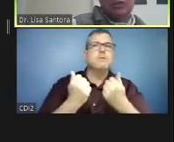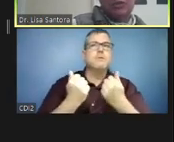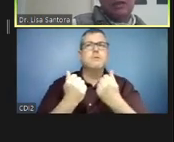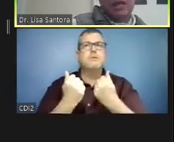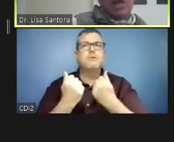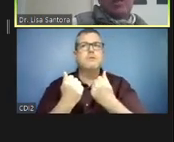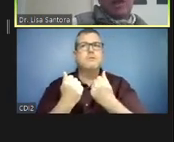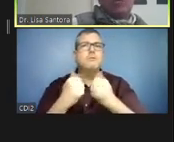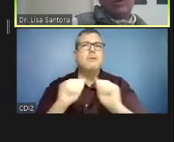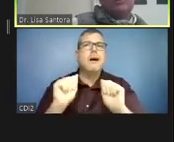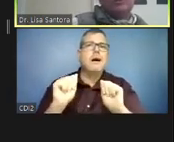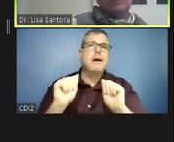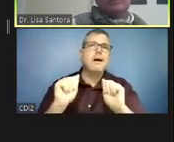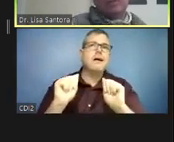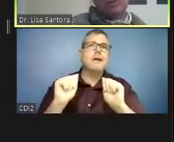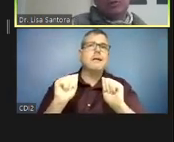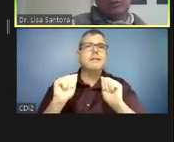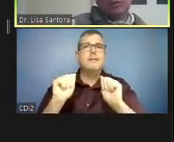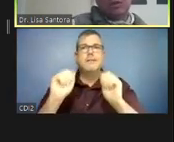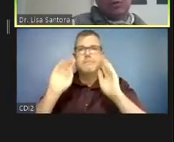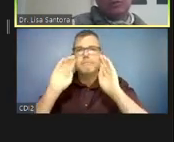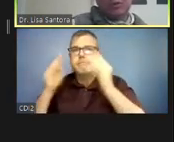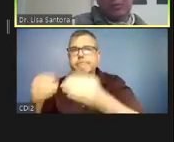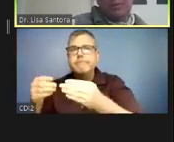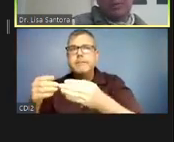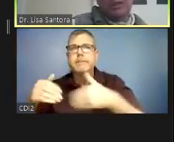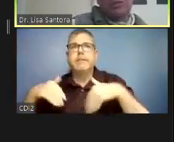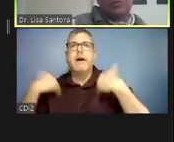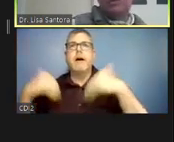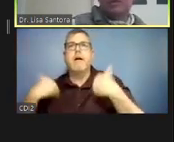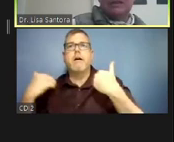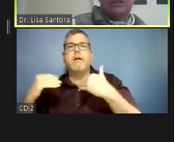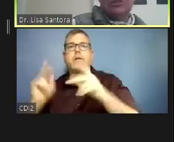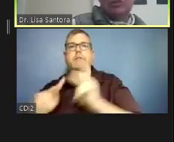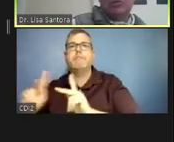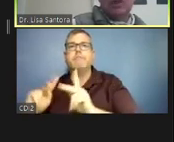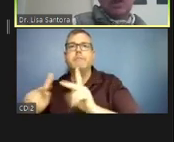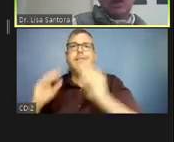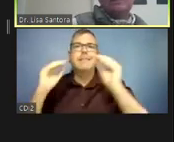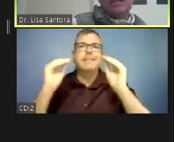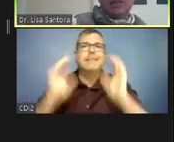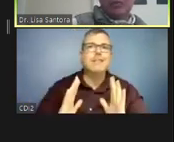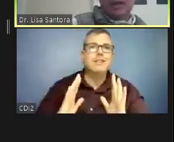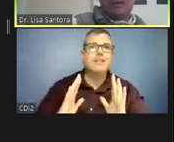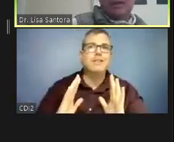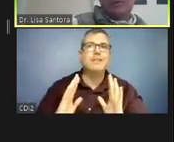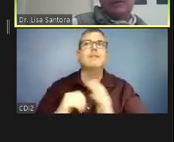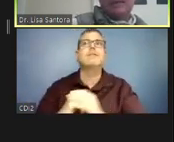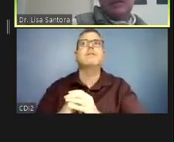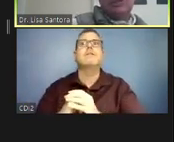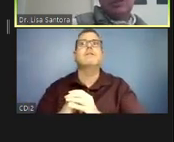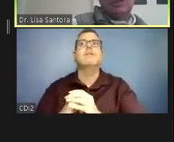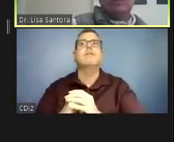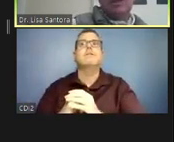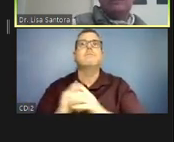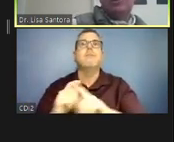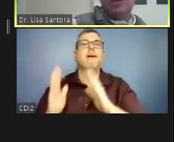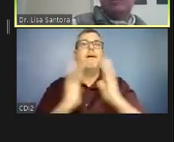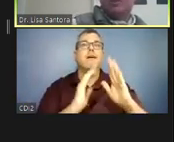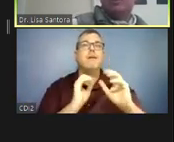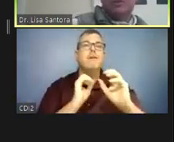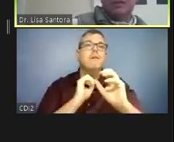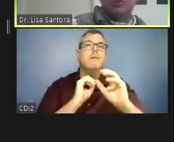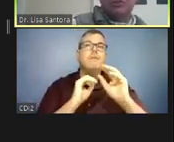and teachers that once we shifted up to the older adult populations, we really needed to accelerate the implementation of